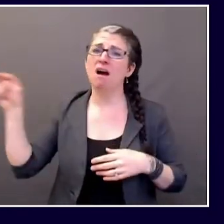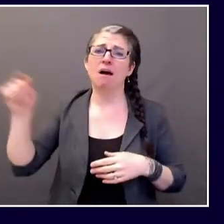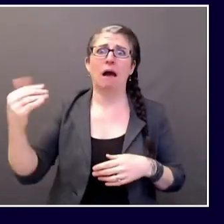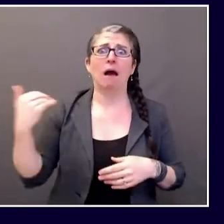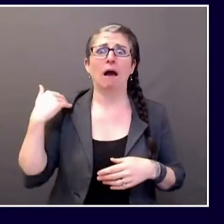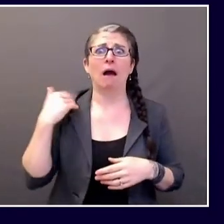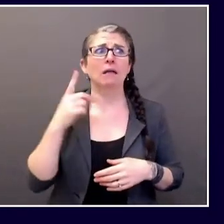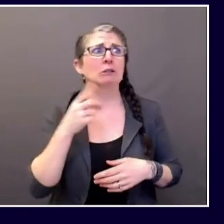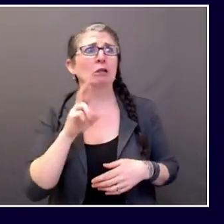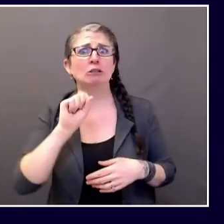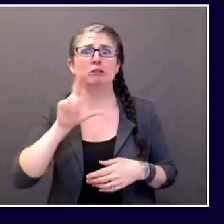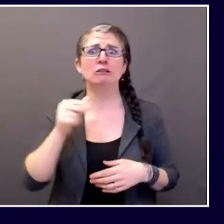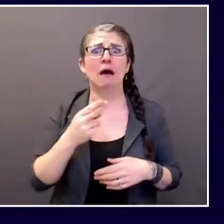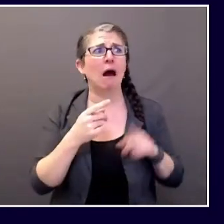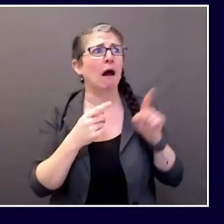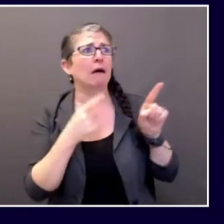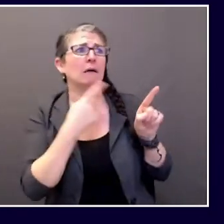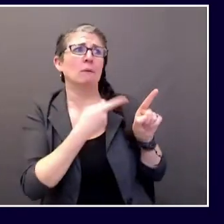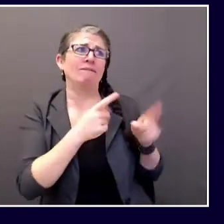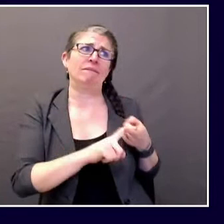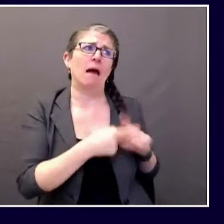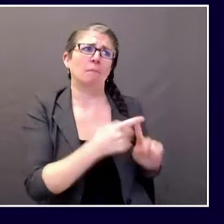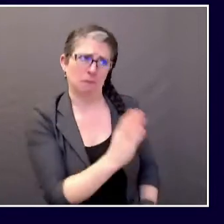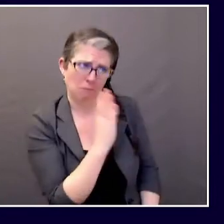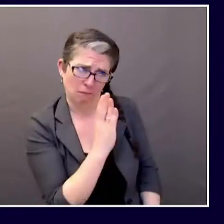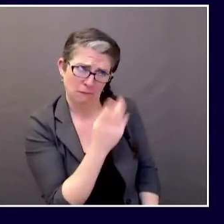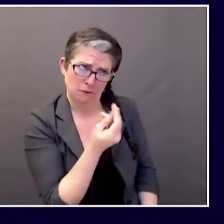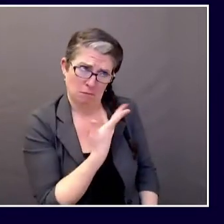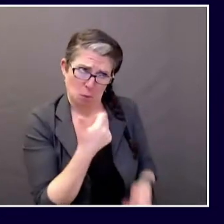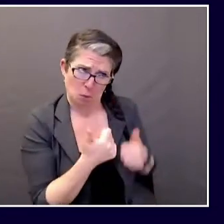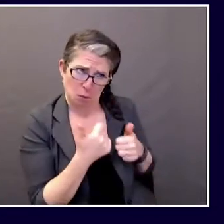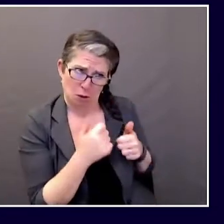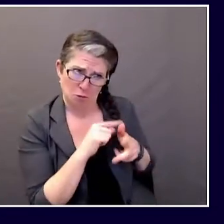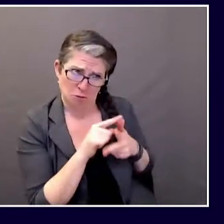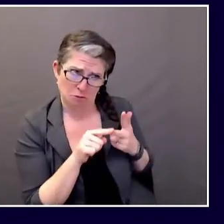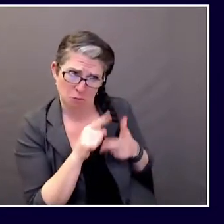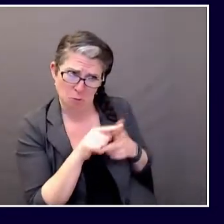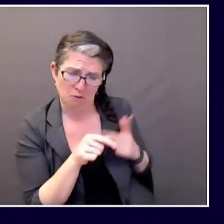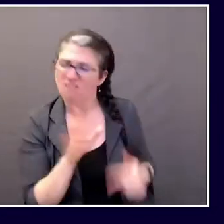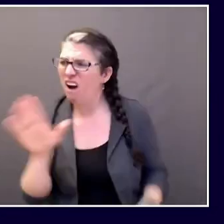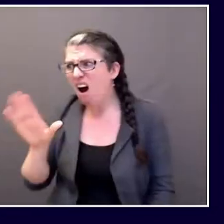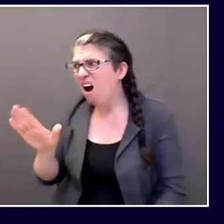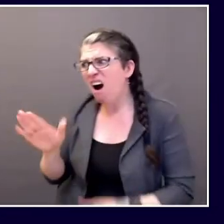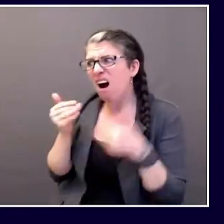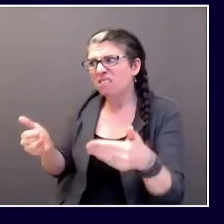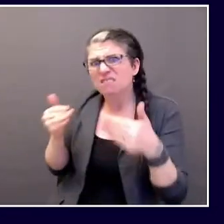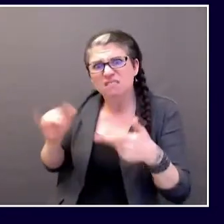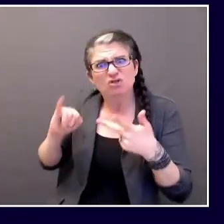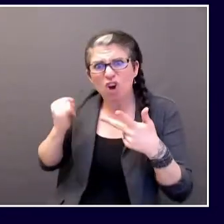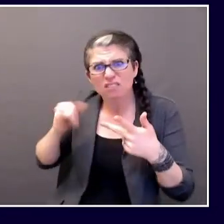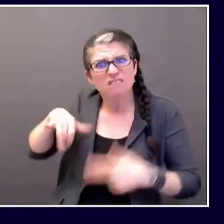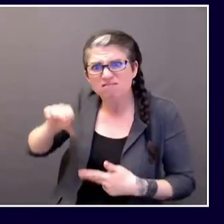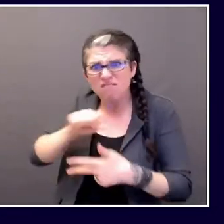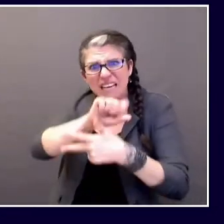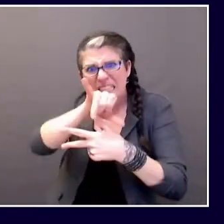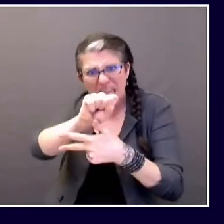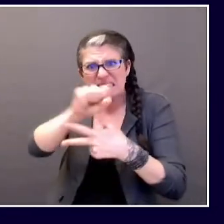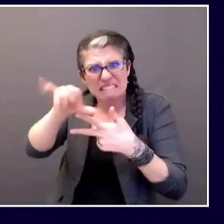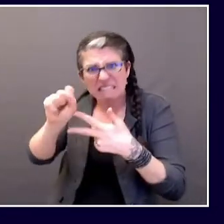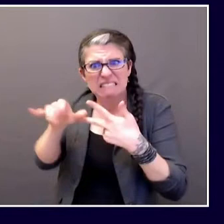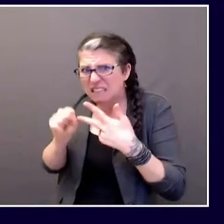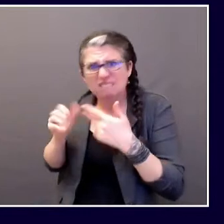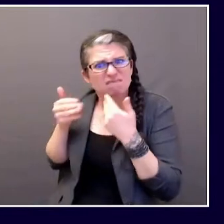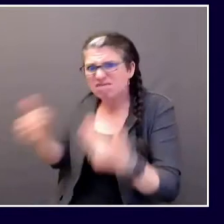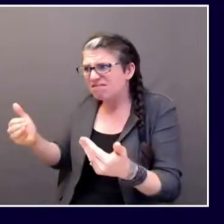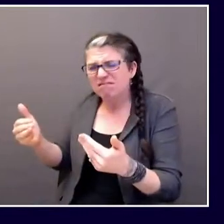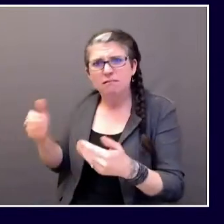be a Pfizer or Moderna product, great. If it happens to be the J&J product, great. We are in a pandemic right now, and we